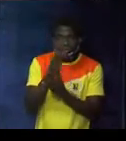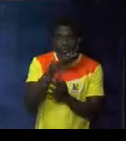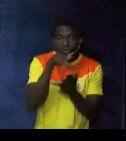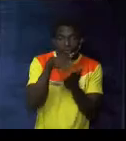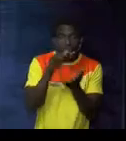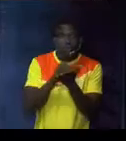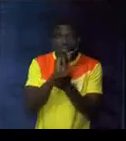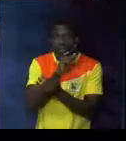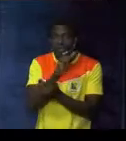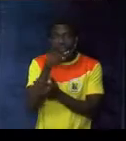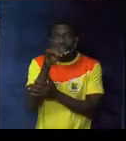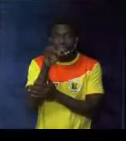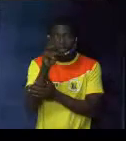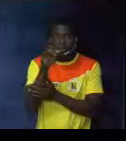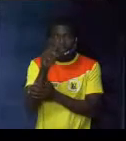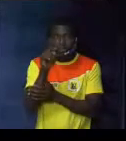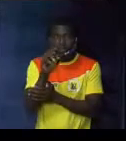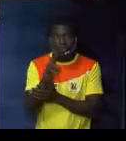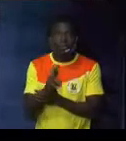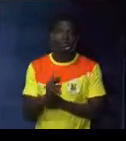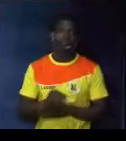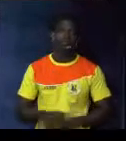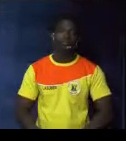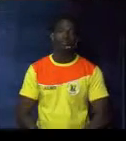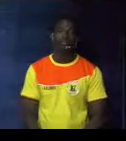the center. That is a diameter.